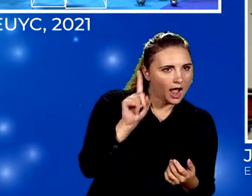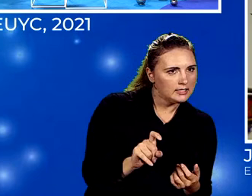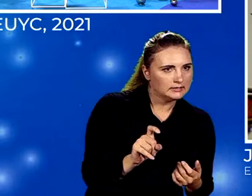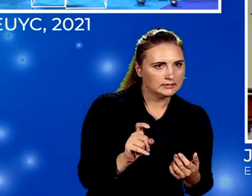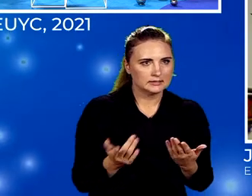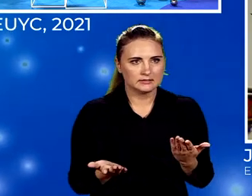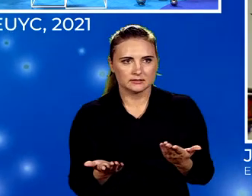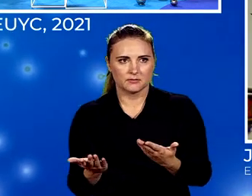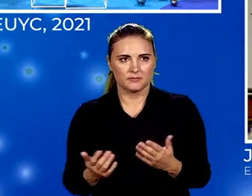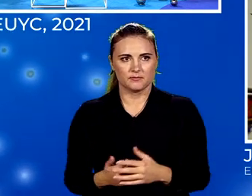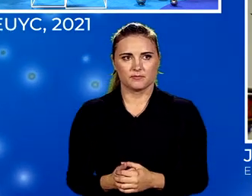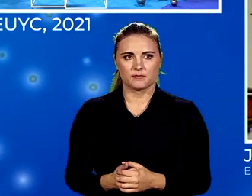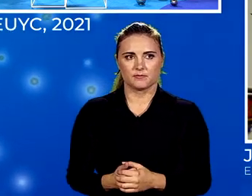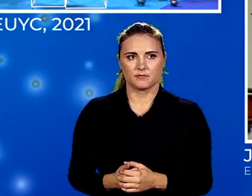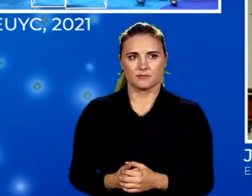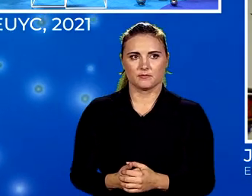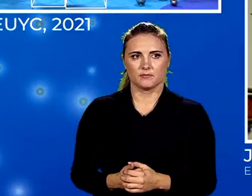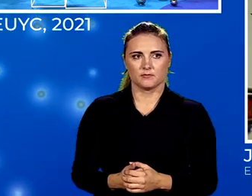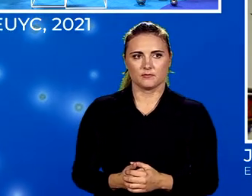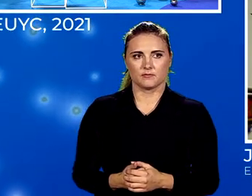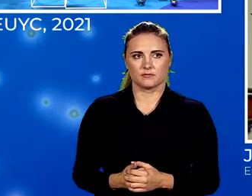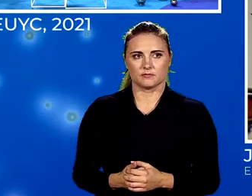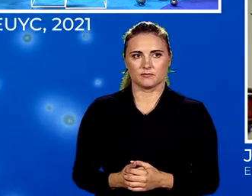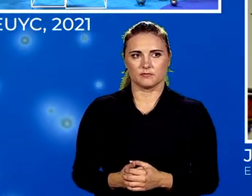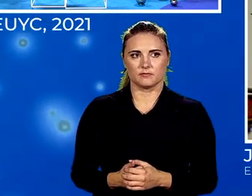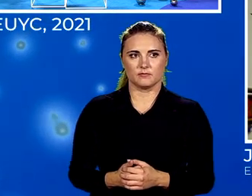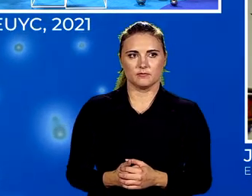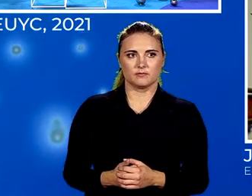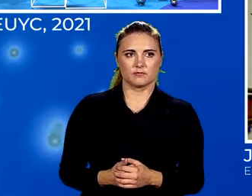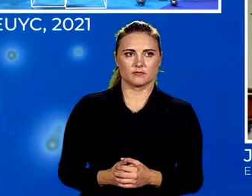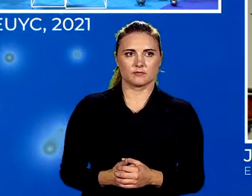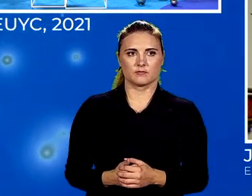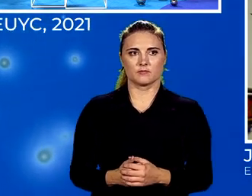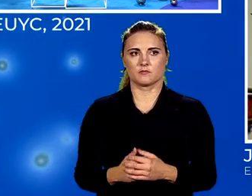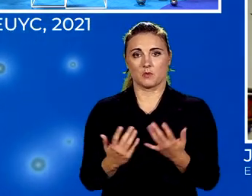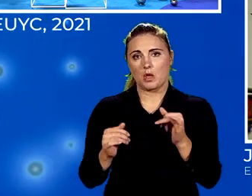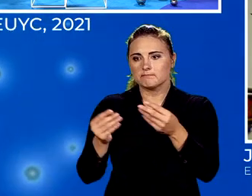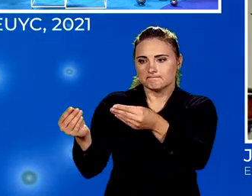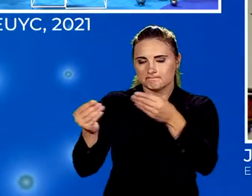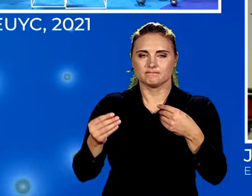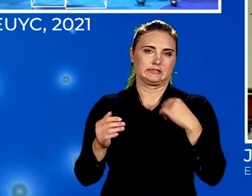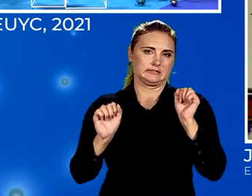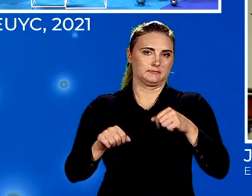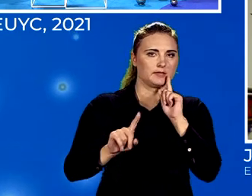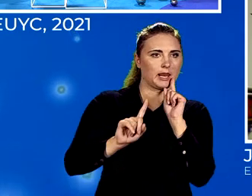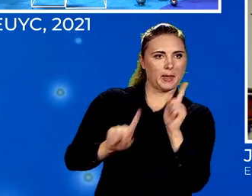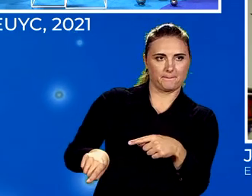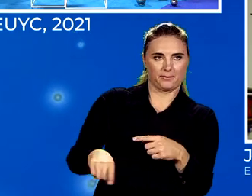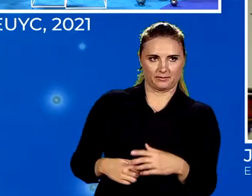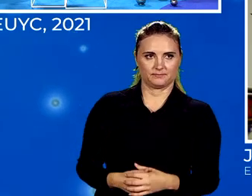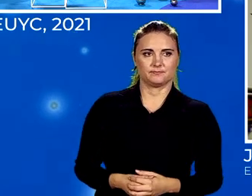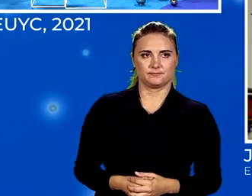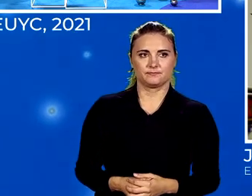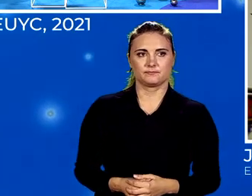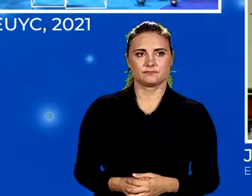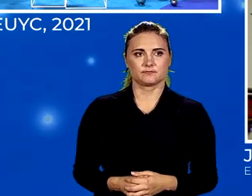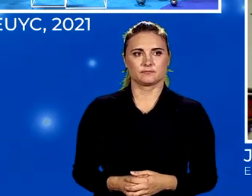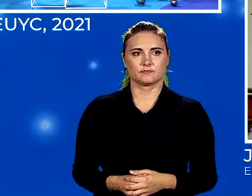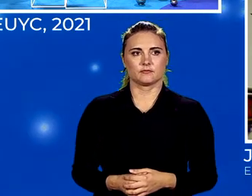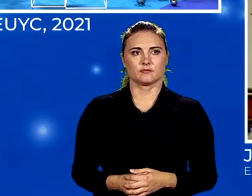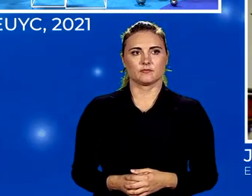specific question, a person they would like to be answered, from whom would they like this question to be answered. So,